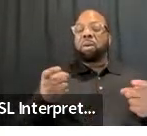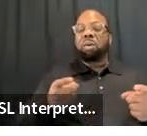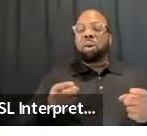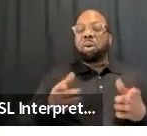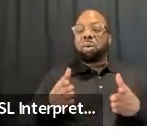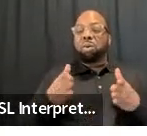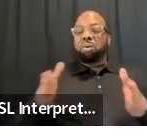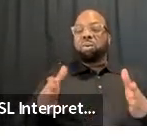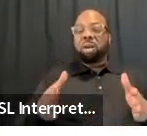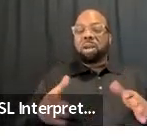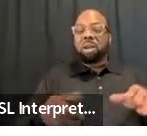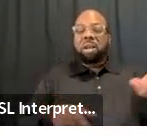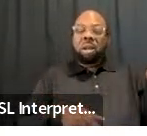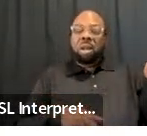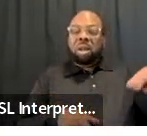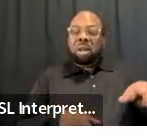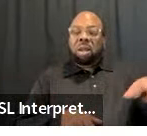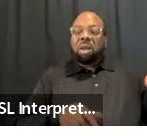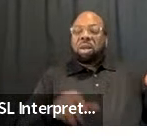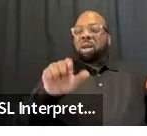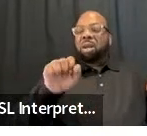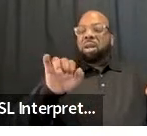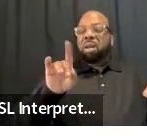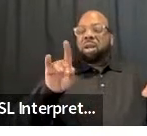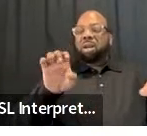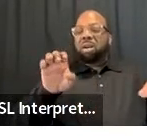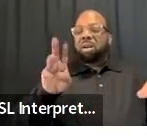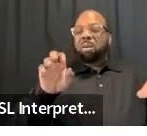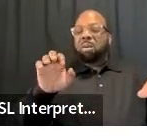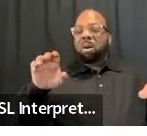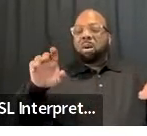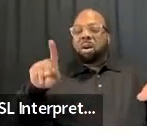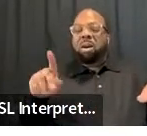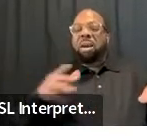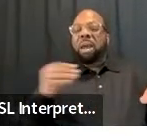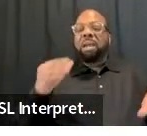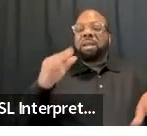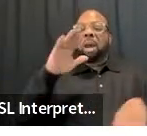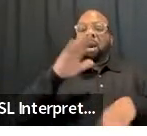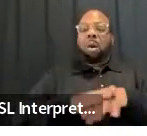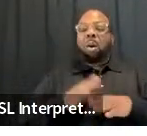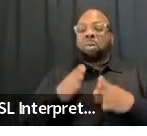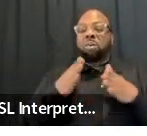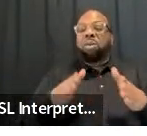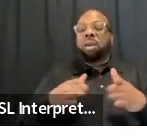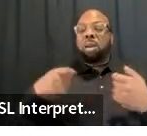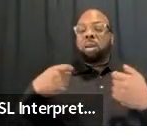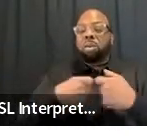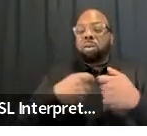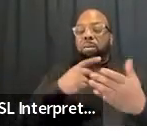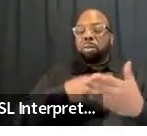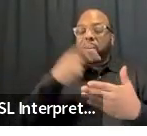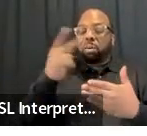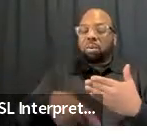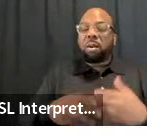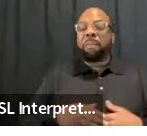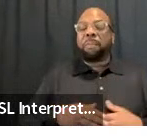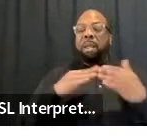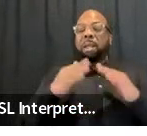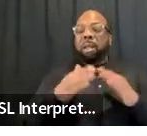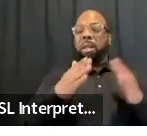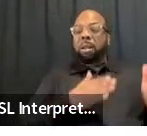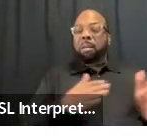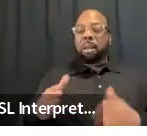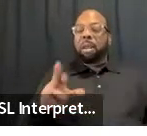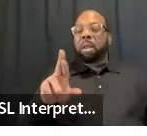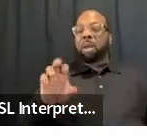therefore curbside charging programs or on-street charging programs. City planning, through zoning,